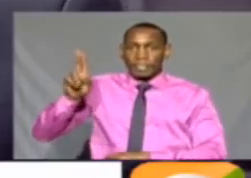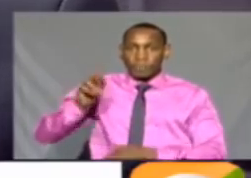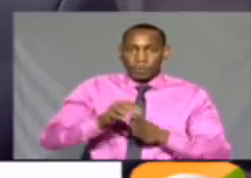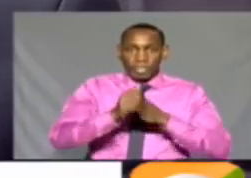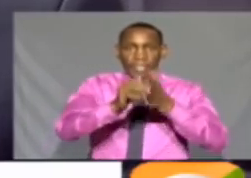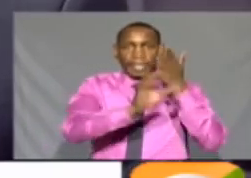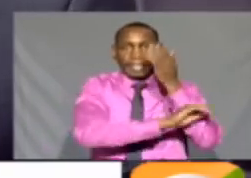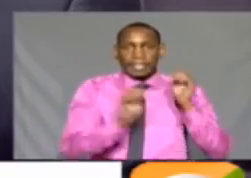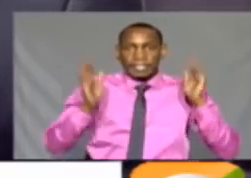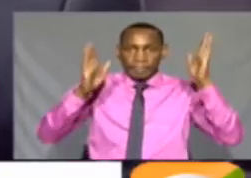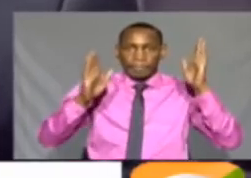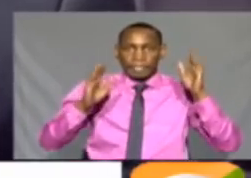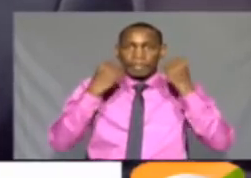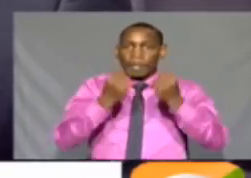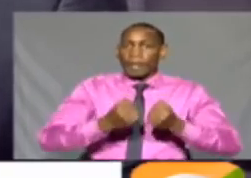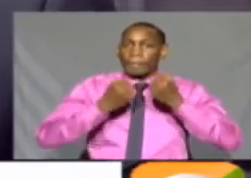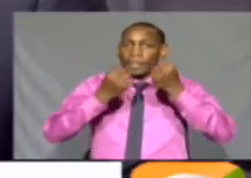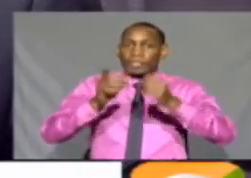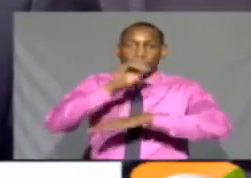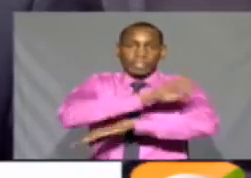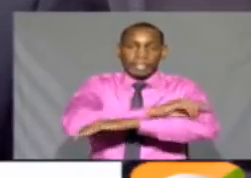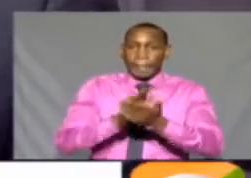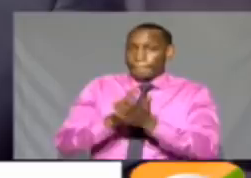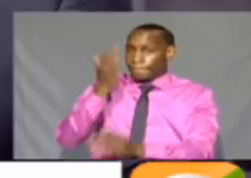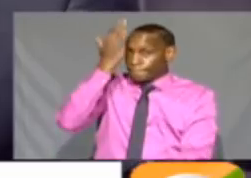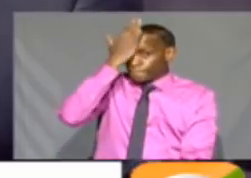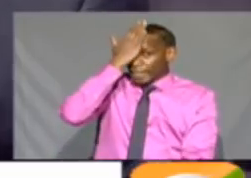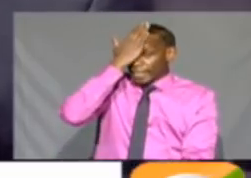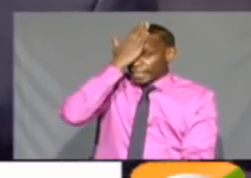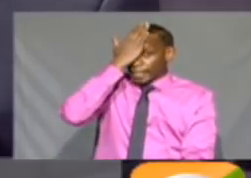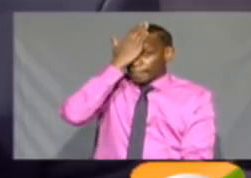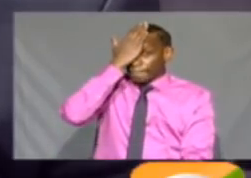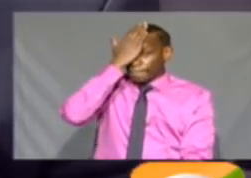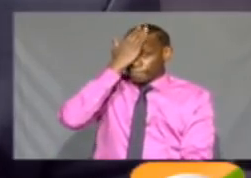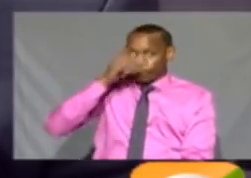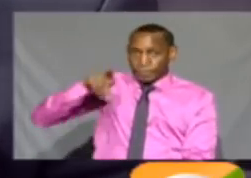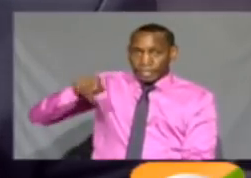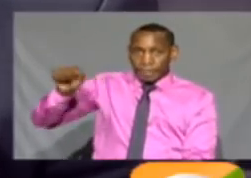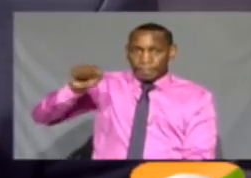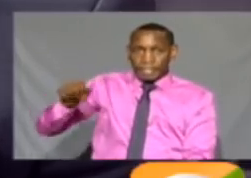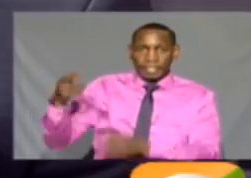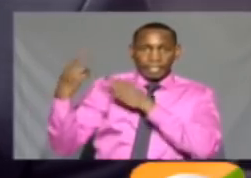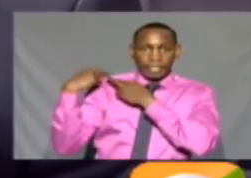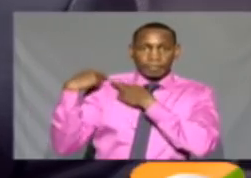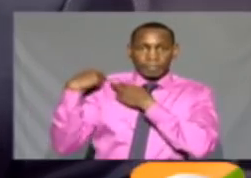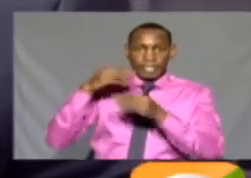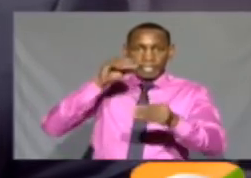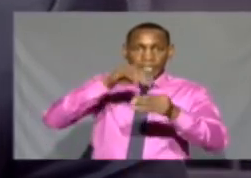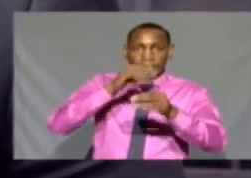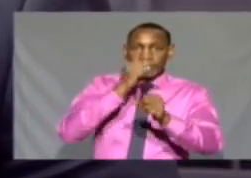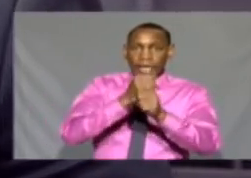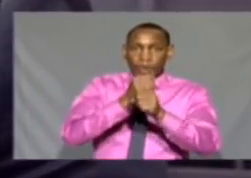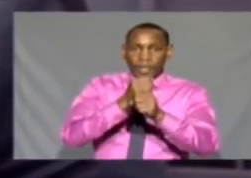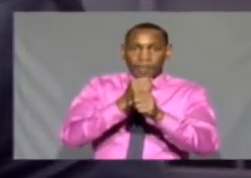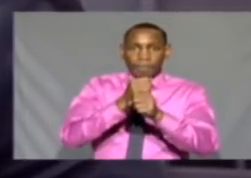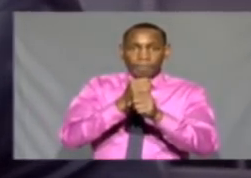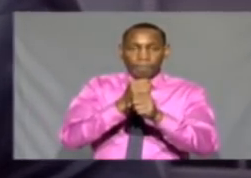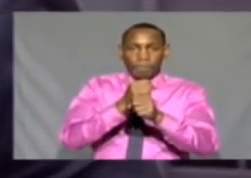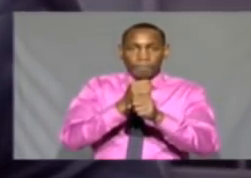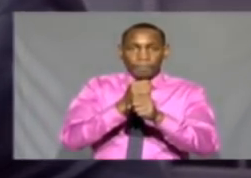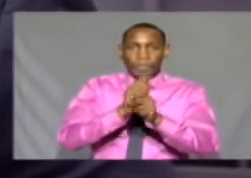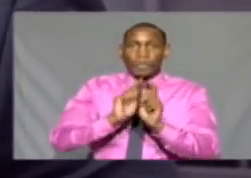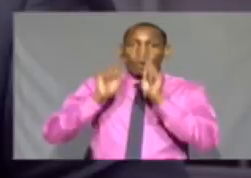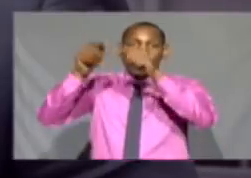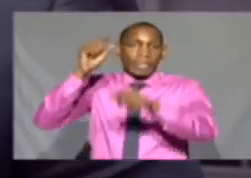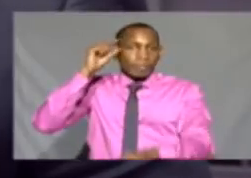Day. On Monday, the PS in charge of Interior Affairs was in